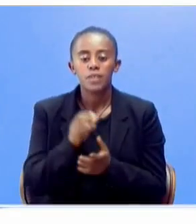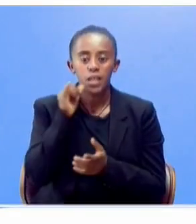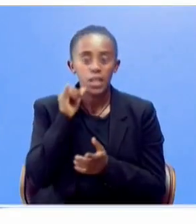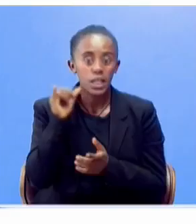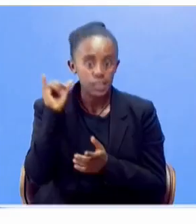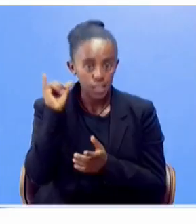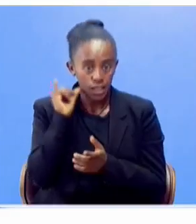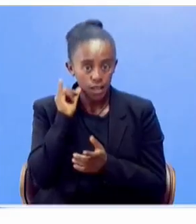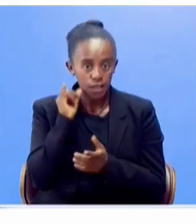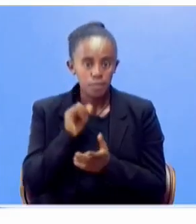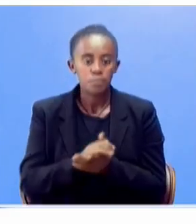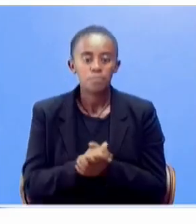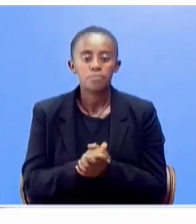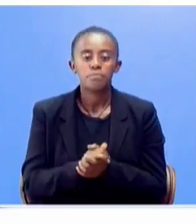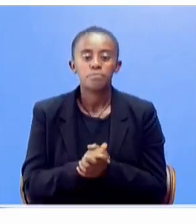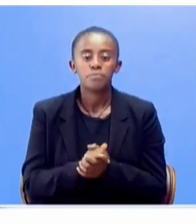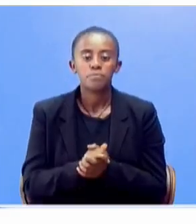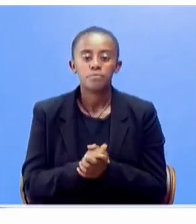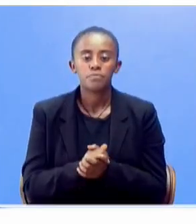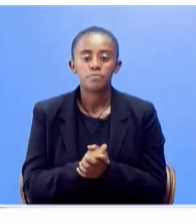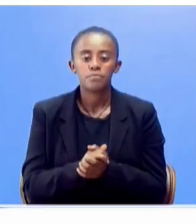Yesterday,